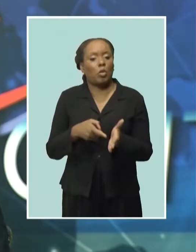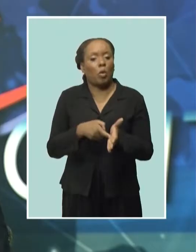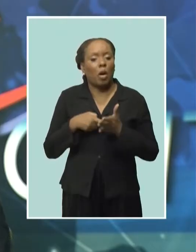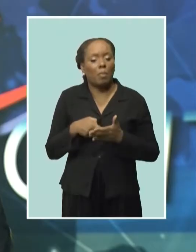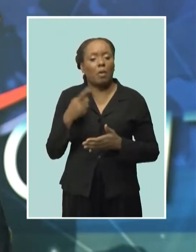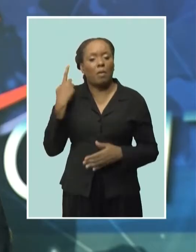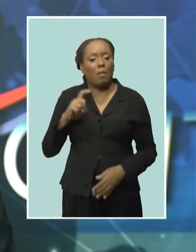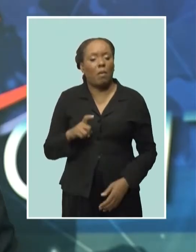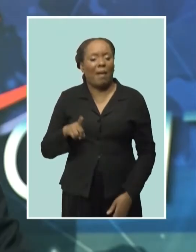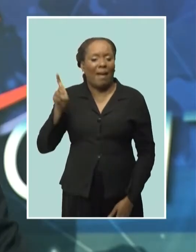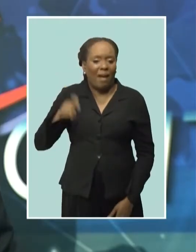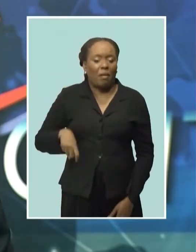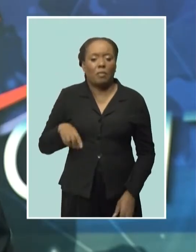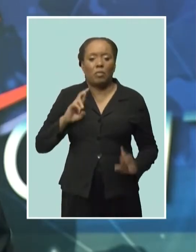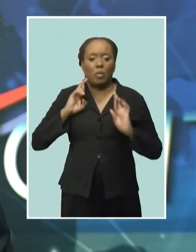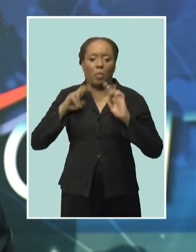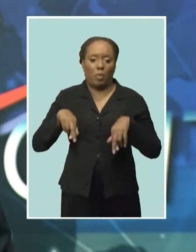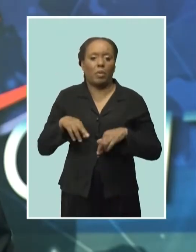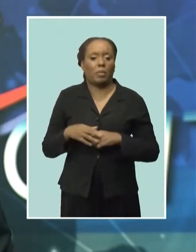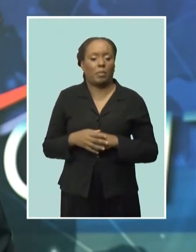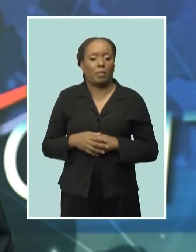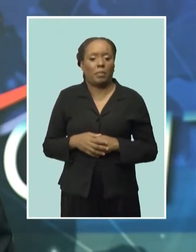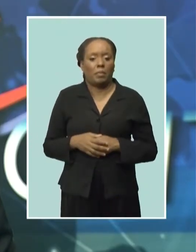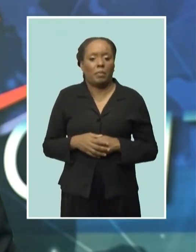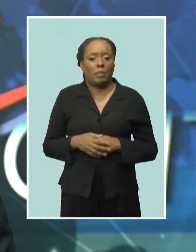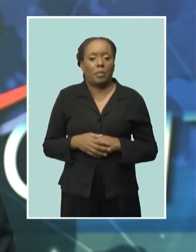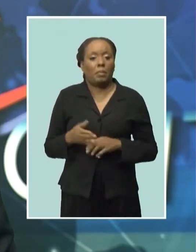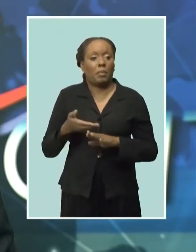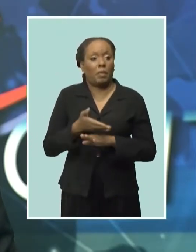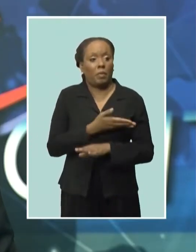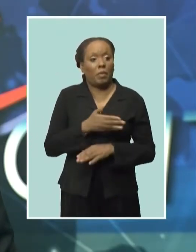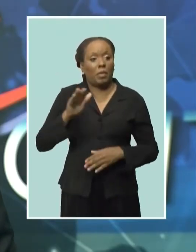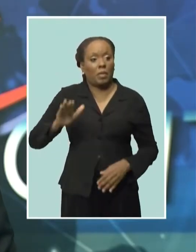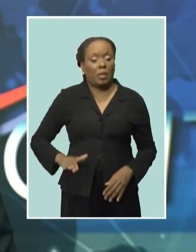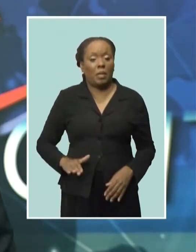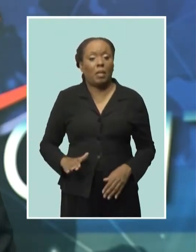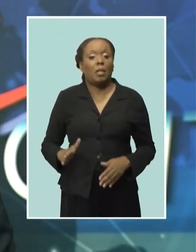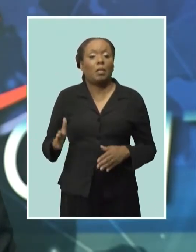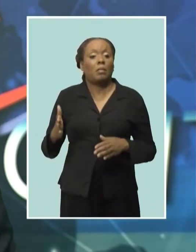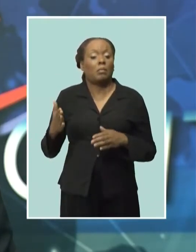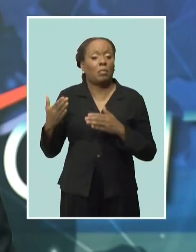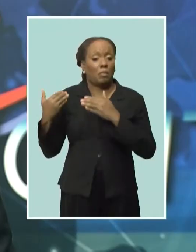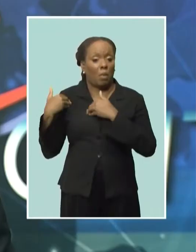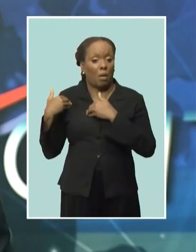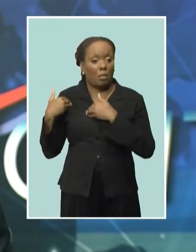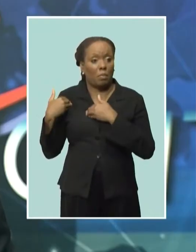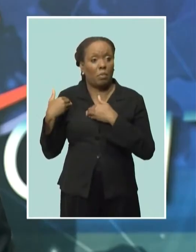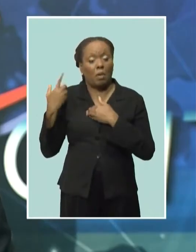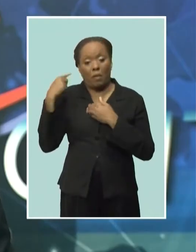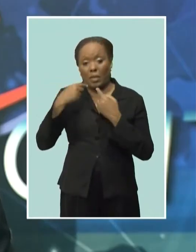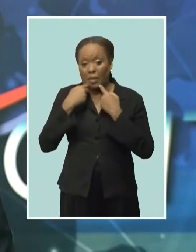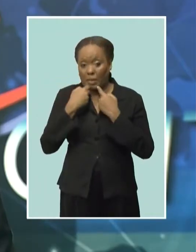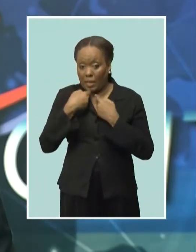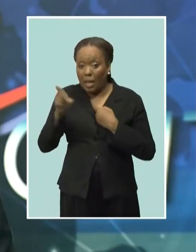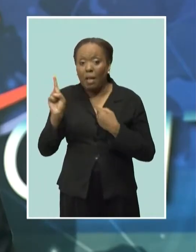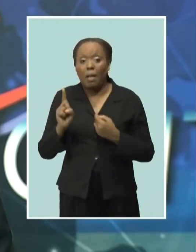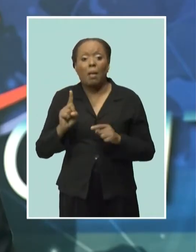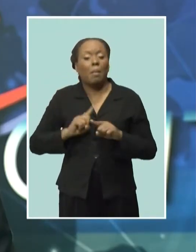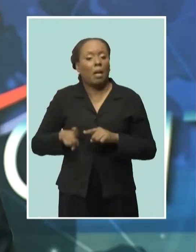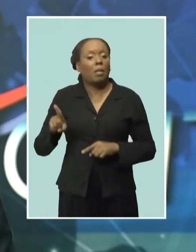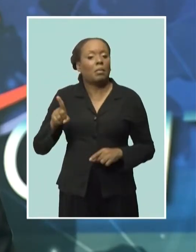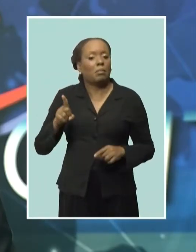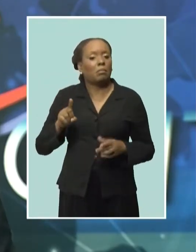for a long time, the responsibility was solely on the child to report the abuse. But according to him, mandatory